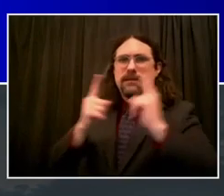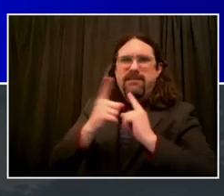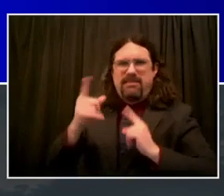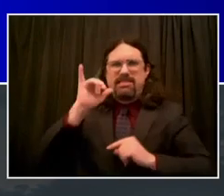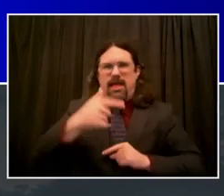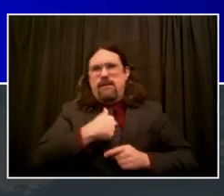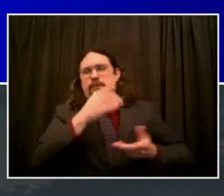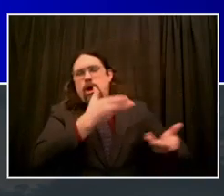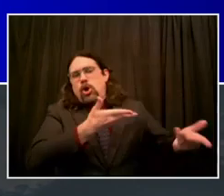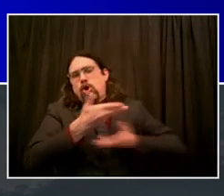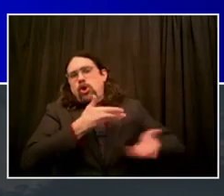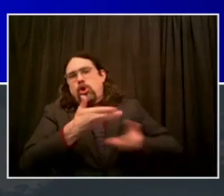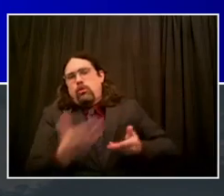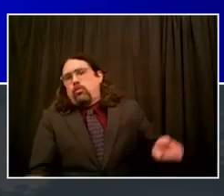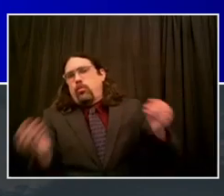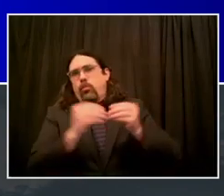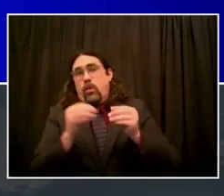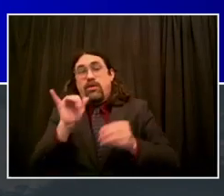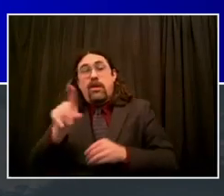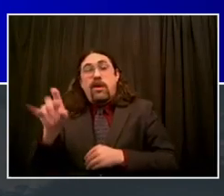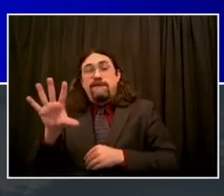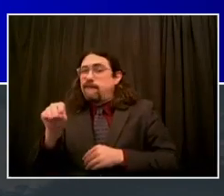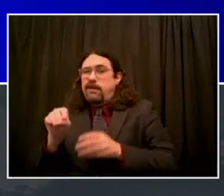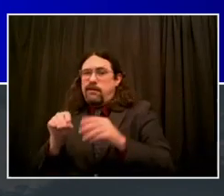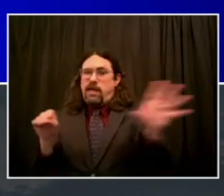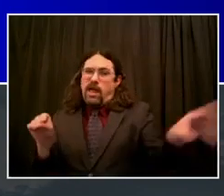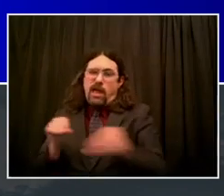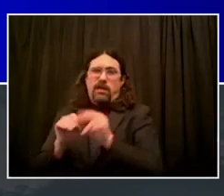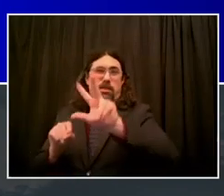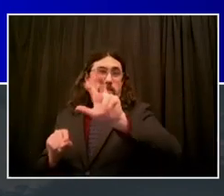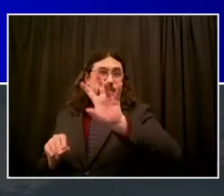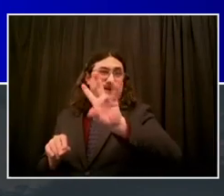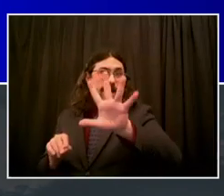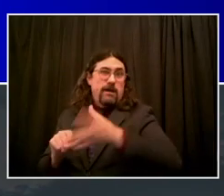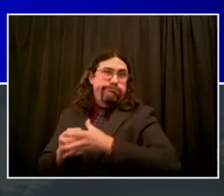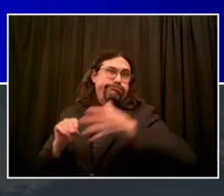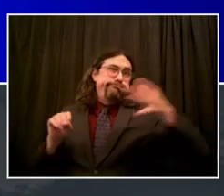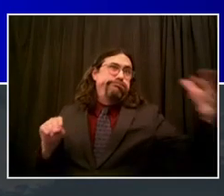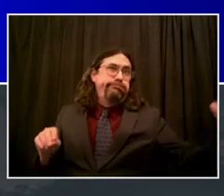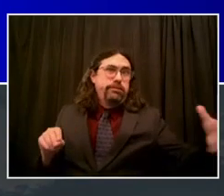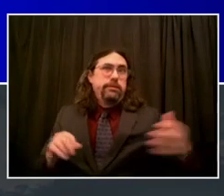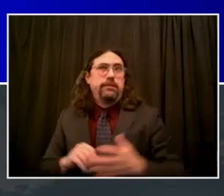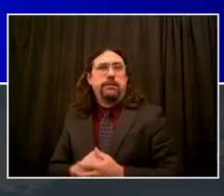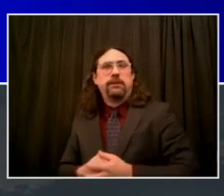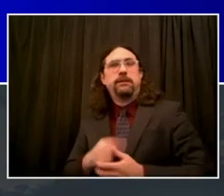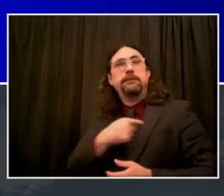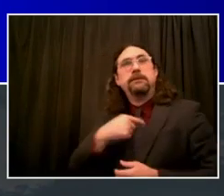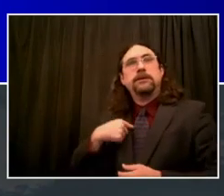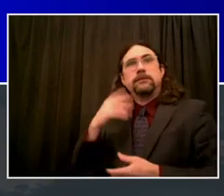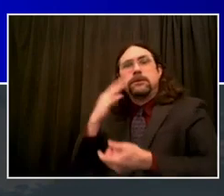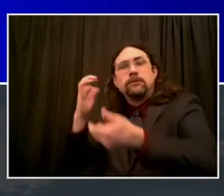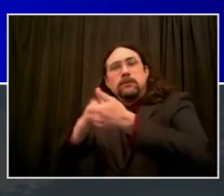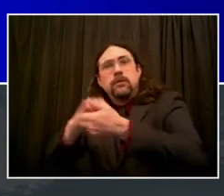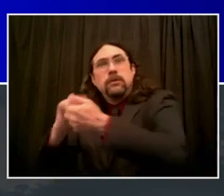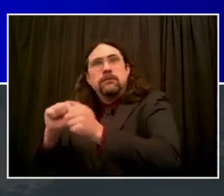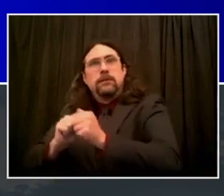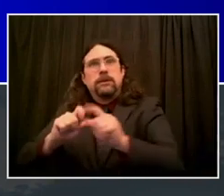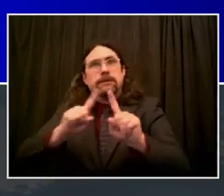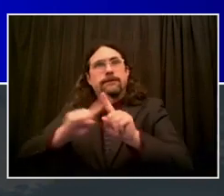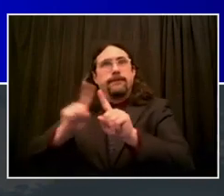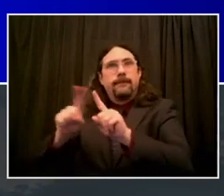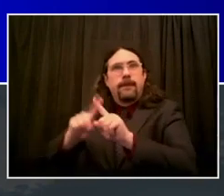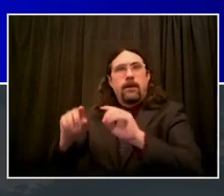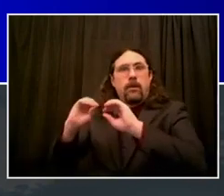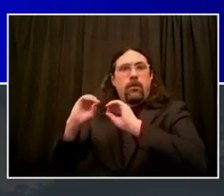with an extraordinary organization called Art Not War. And they have done really profound work, and many of you may have seen the work they did related